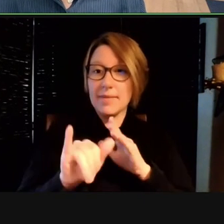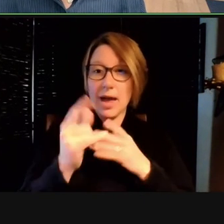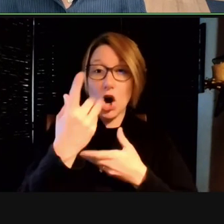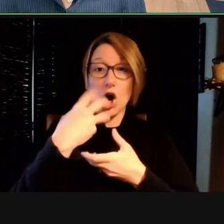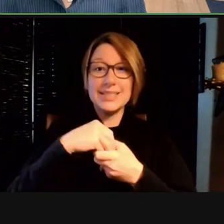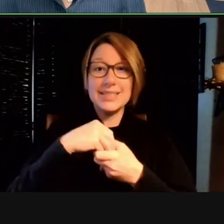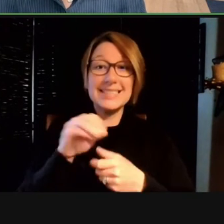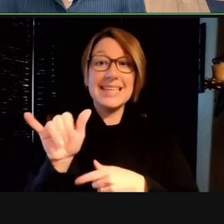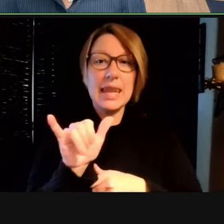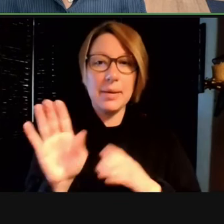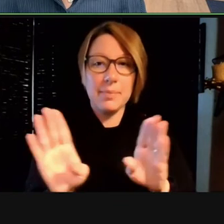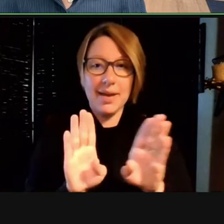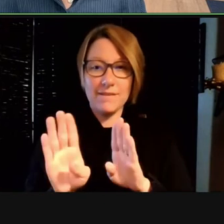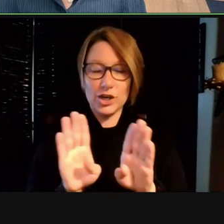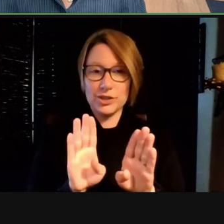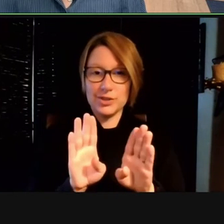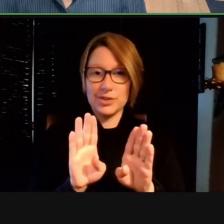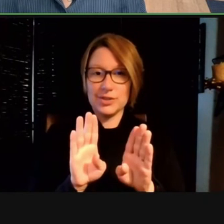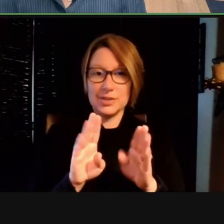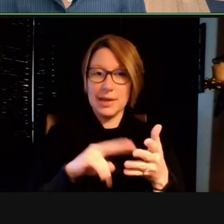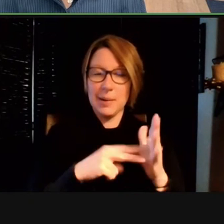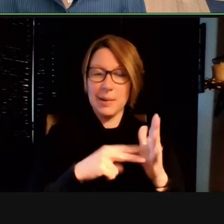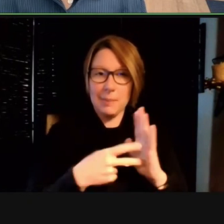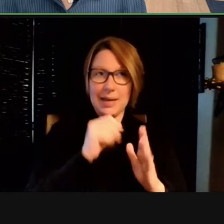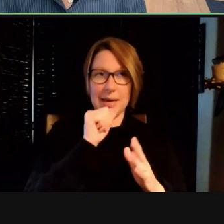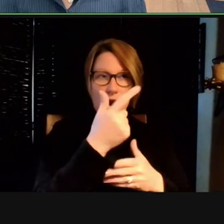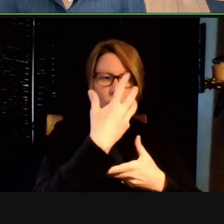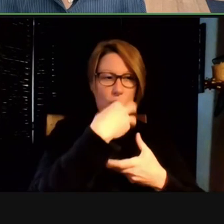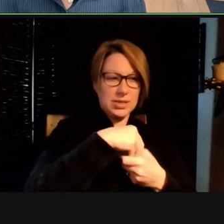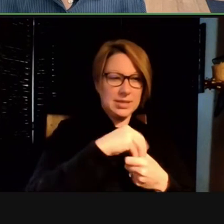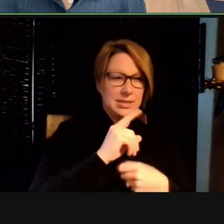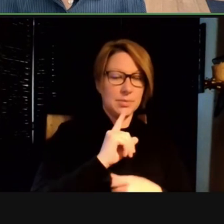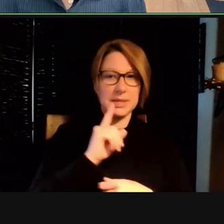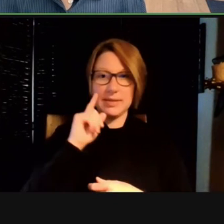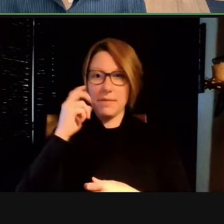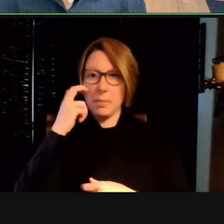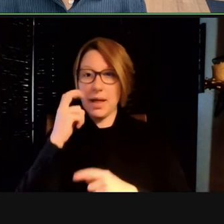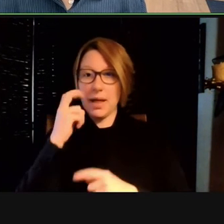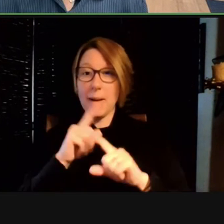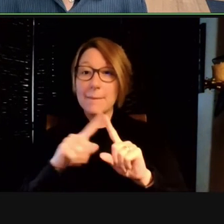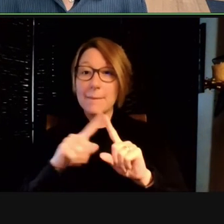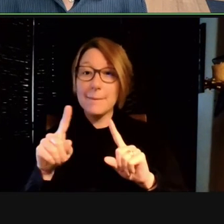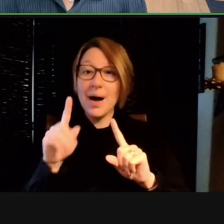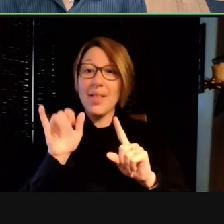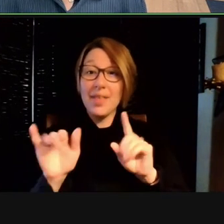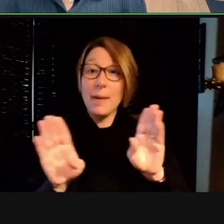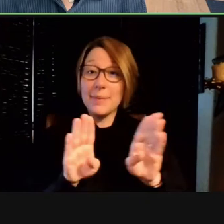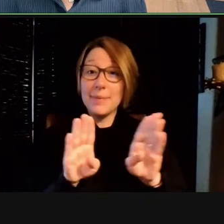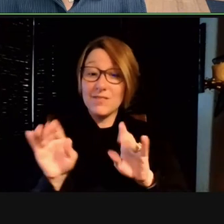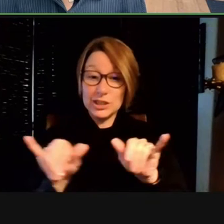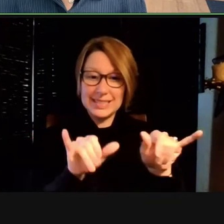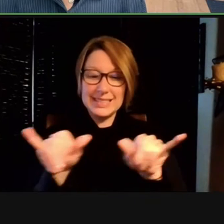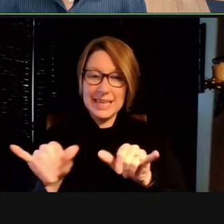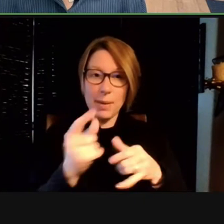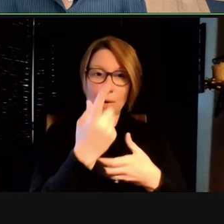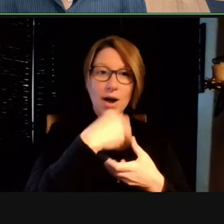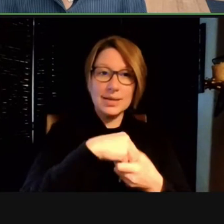autism and deafblindness, but seeing autistic-like behaviors because the person has